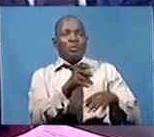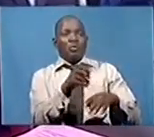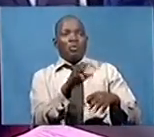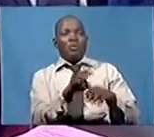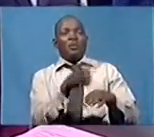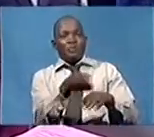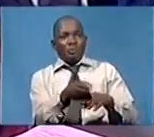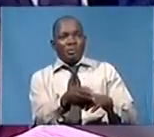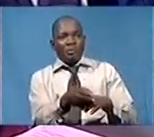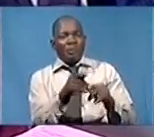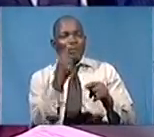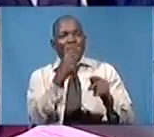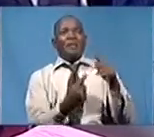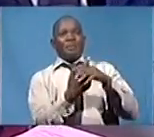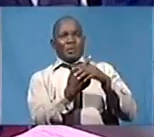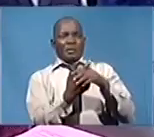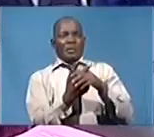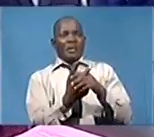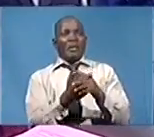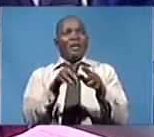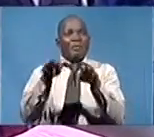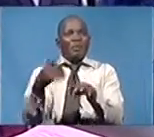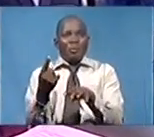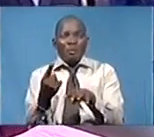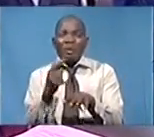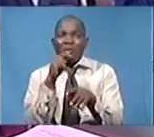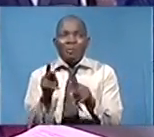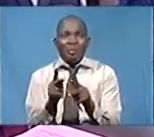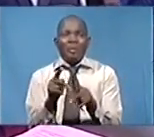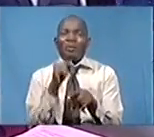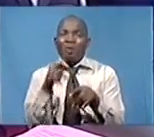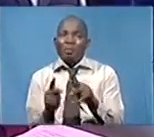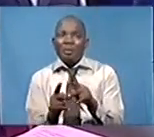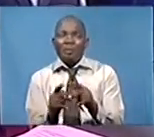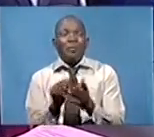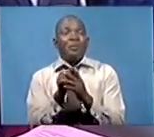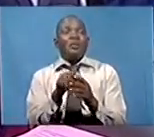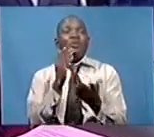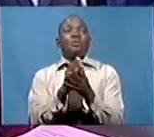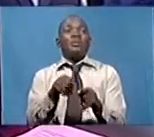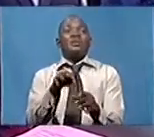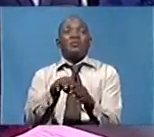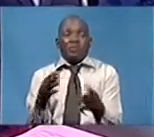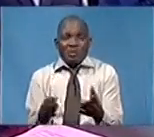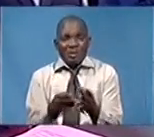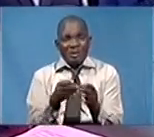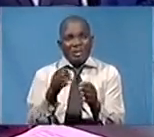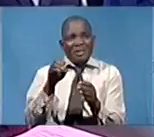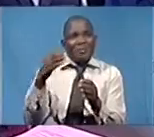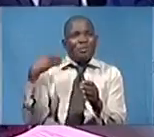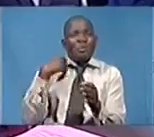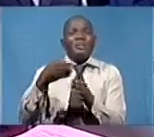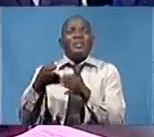machine, he should not be allowed to vote. And he said that there's a discretionary authority or power in the presiding officer in